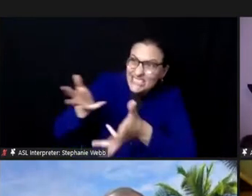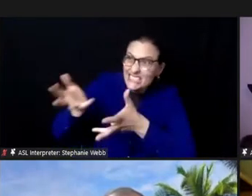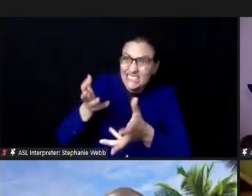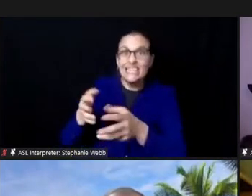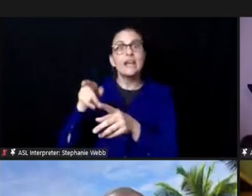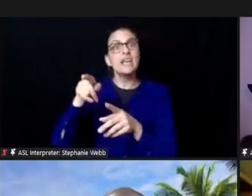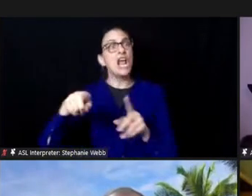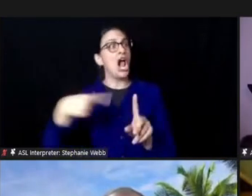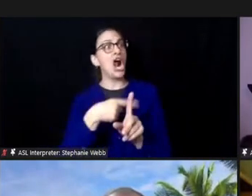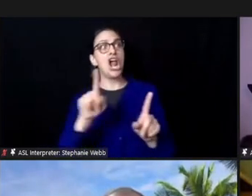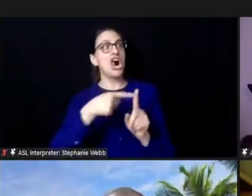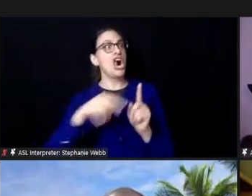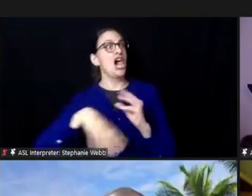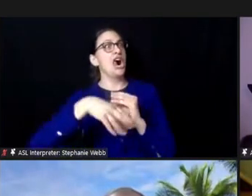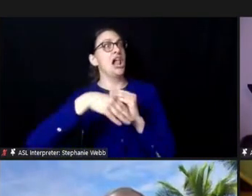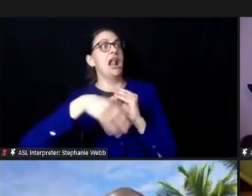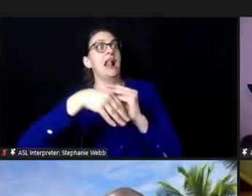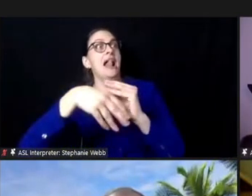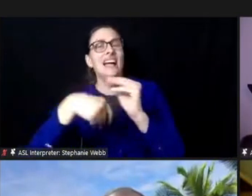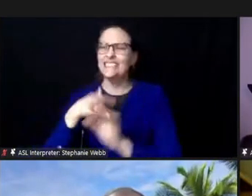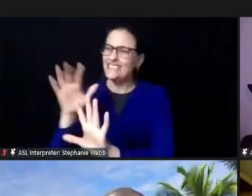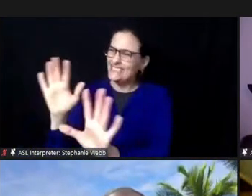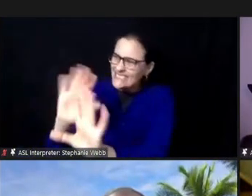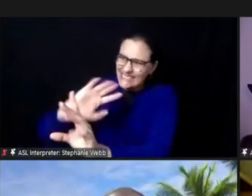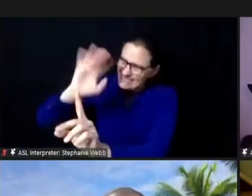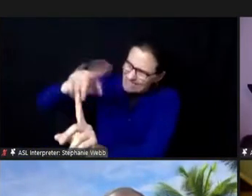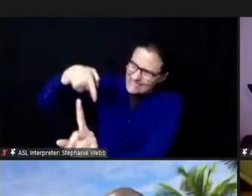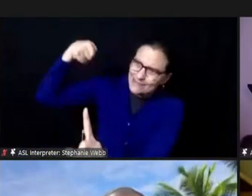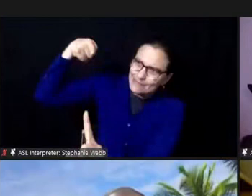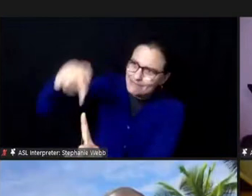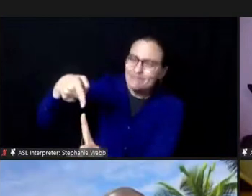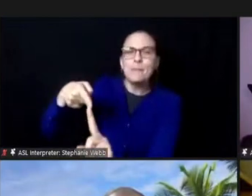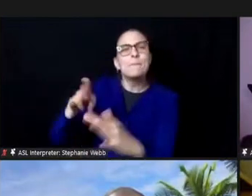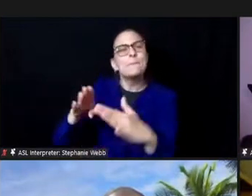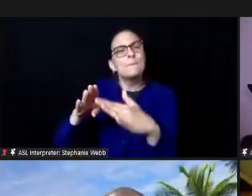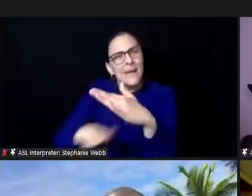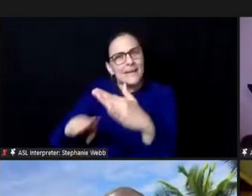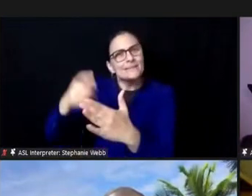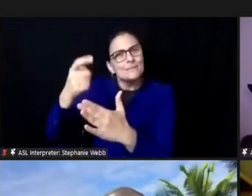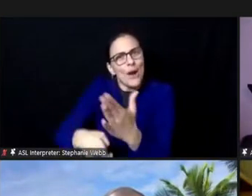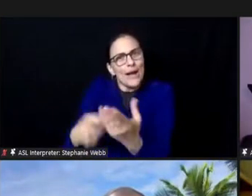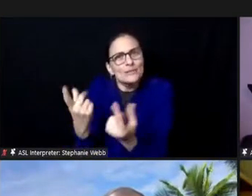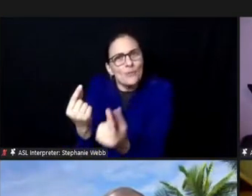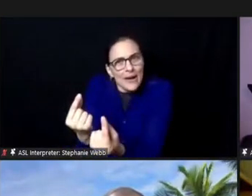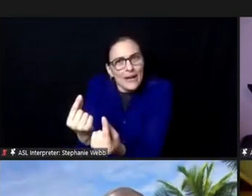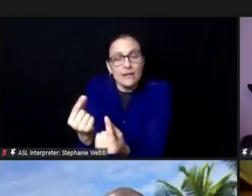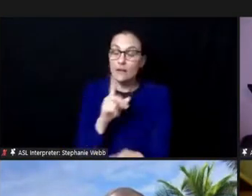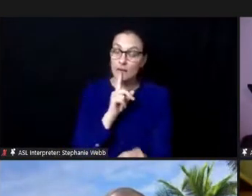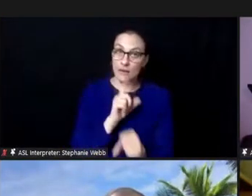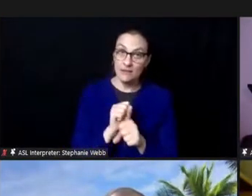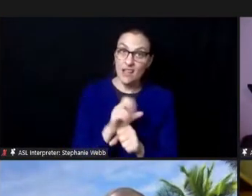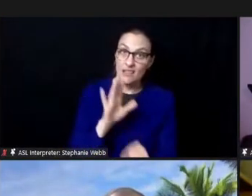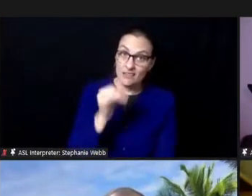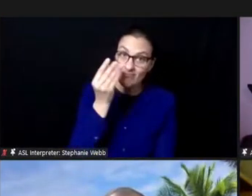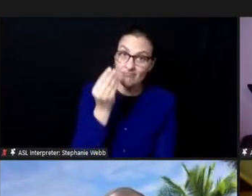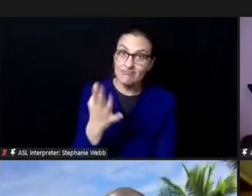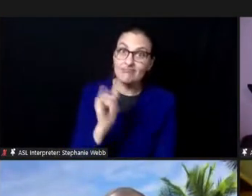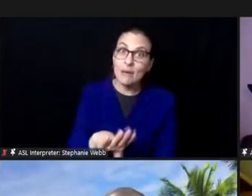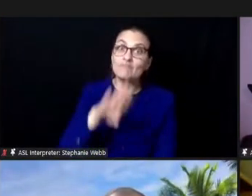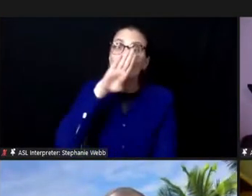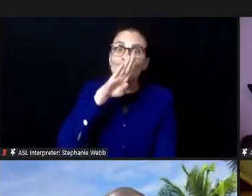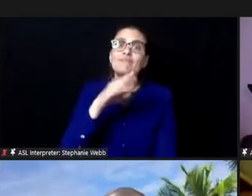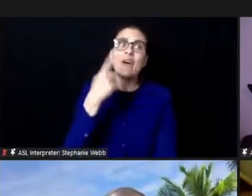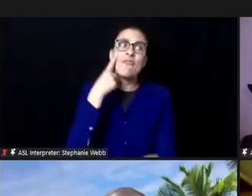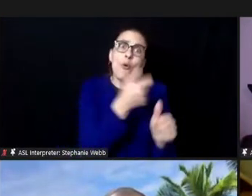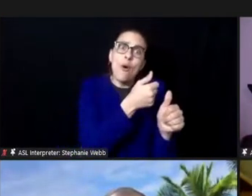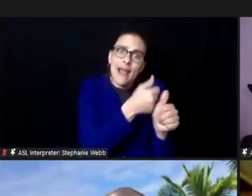any of the providers, what the base price is for a service. It always has to be bundles and discounts and contracts and so on and so forth.